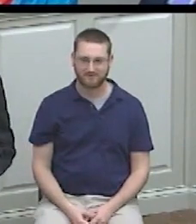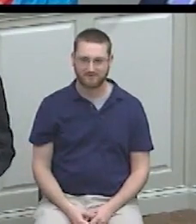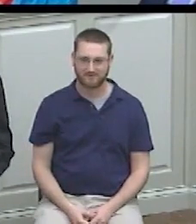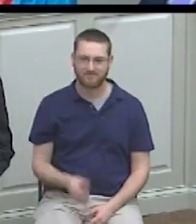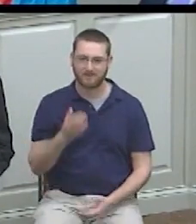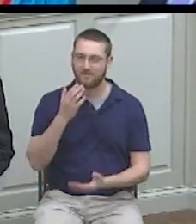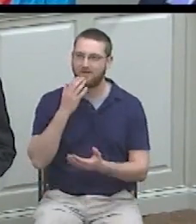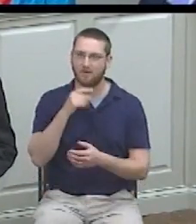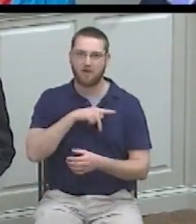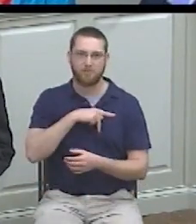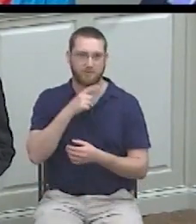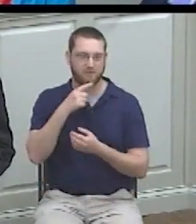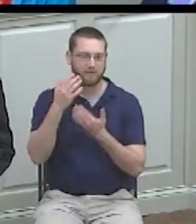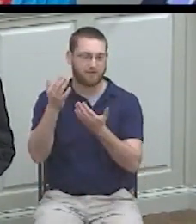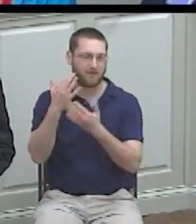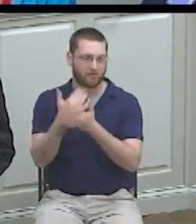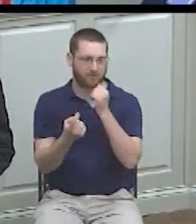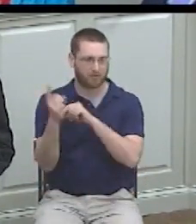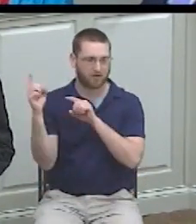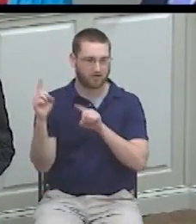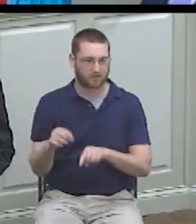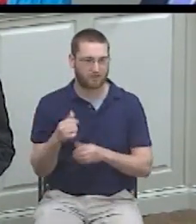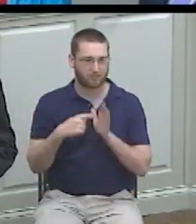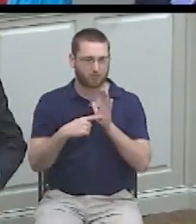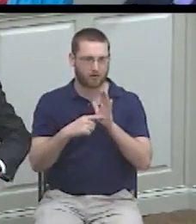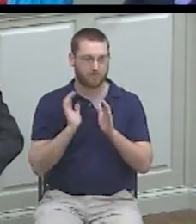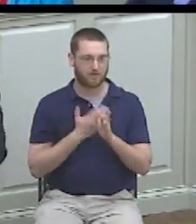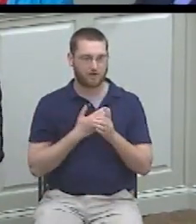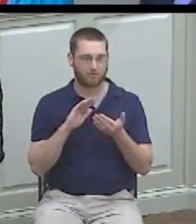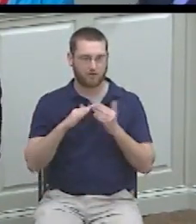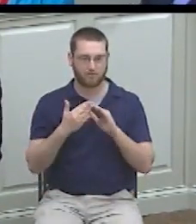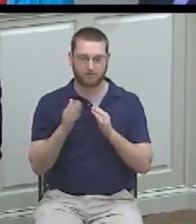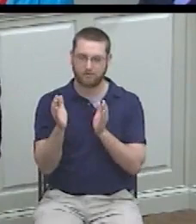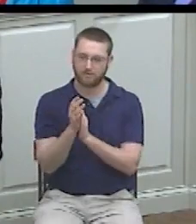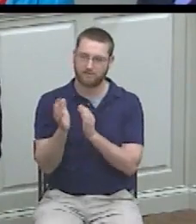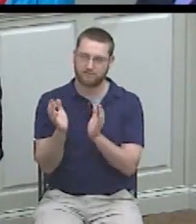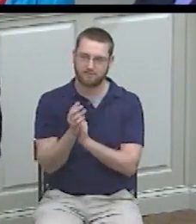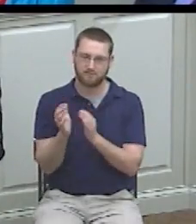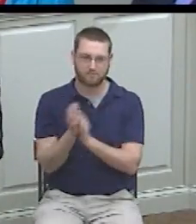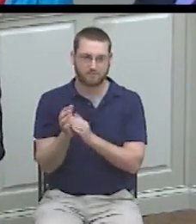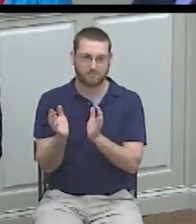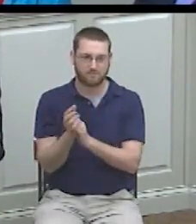Thank you all for coming. Thank you for representing the community. Well done.